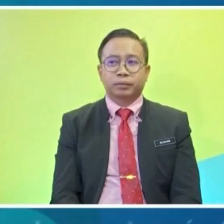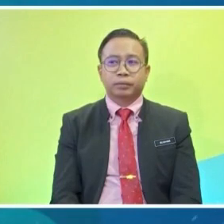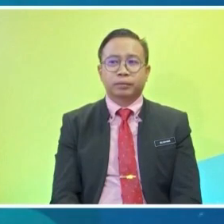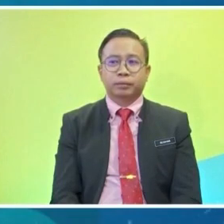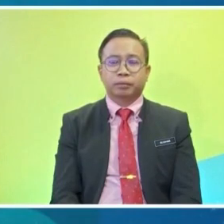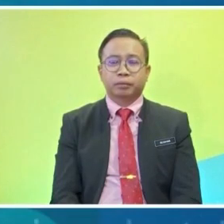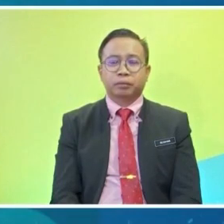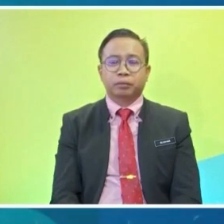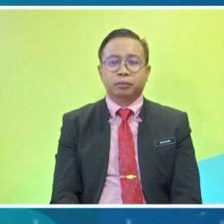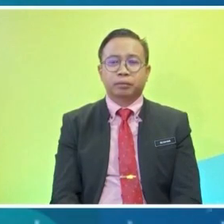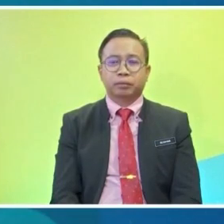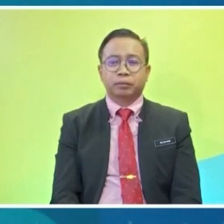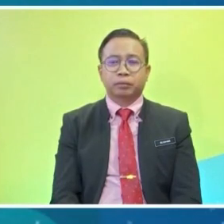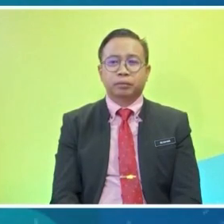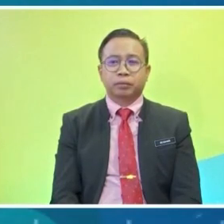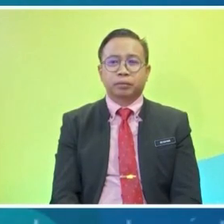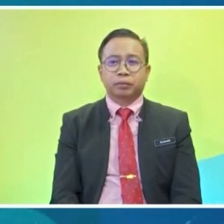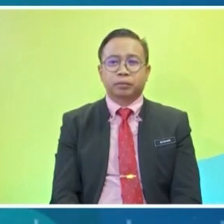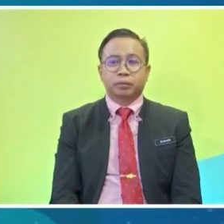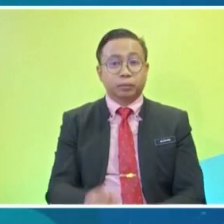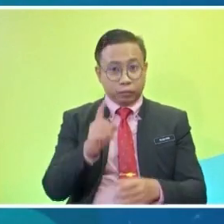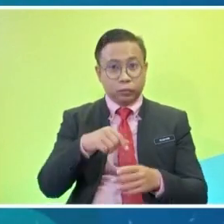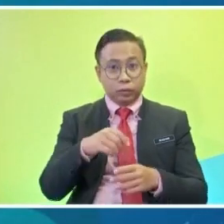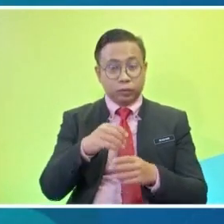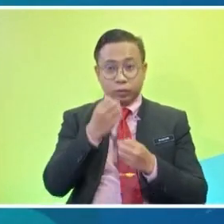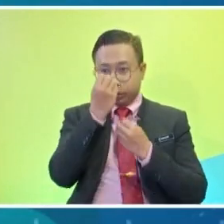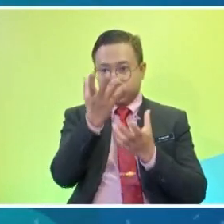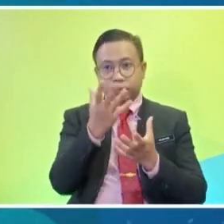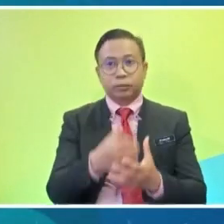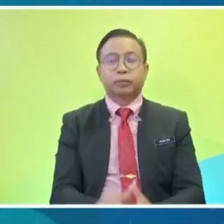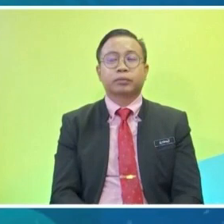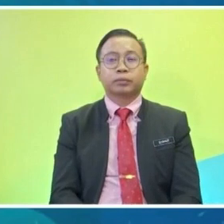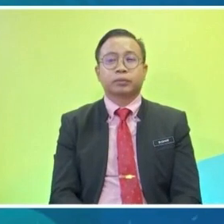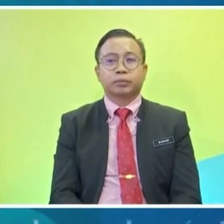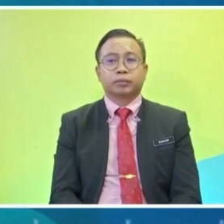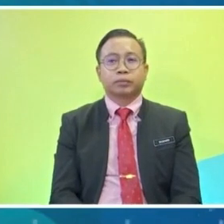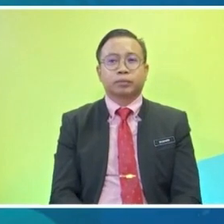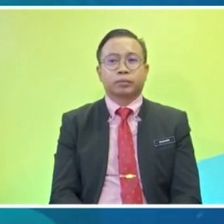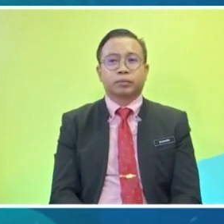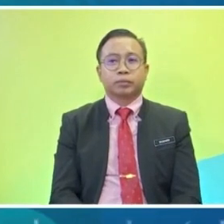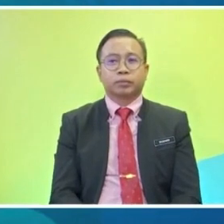Yes, Anselm, what is this? Can you unmute yourself and tell us?